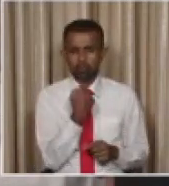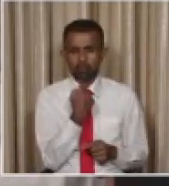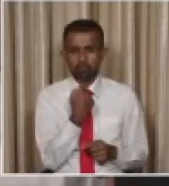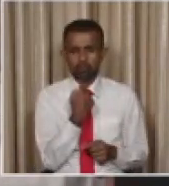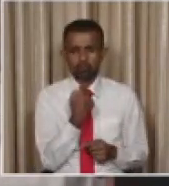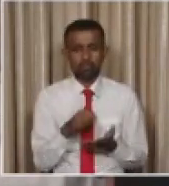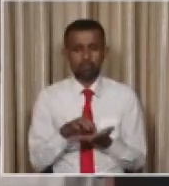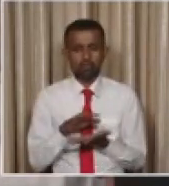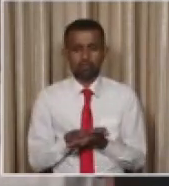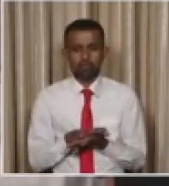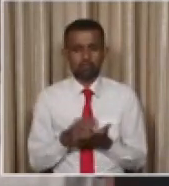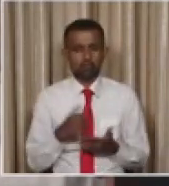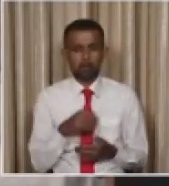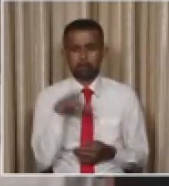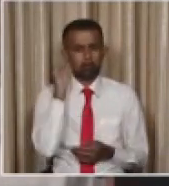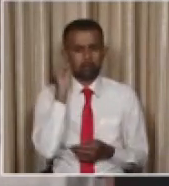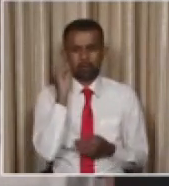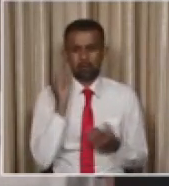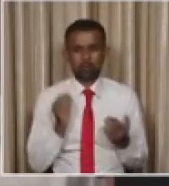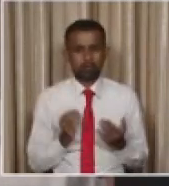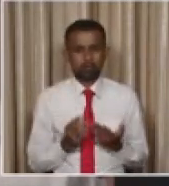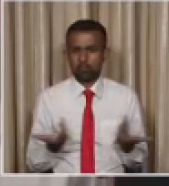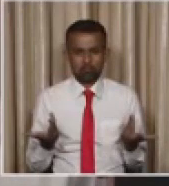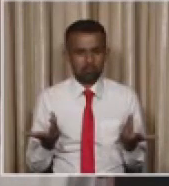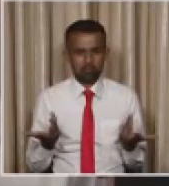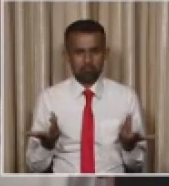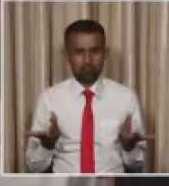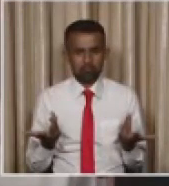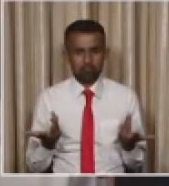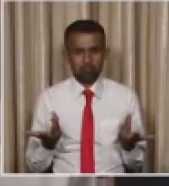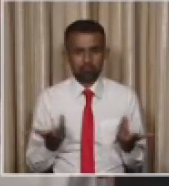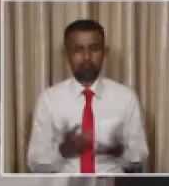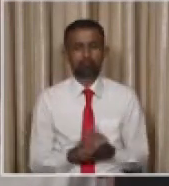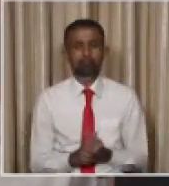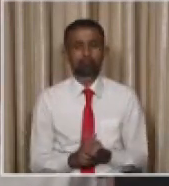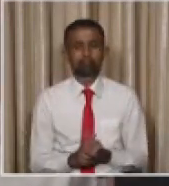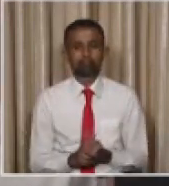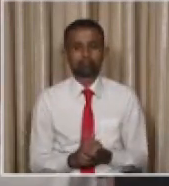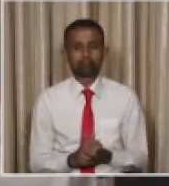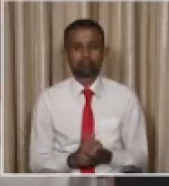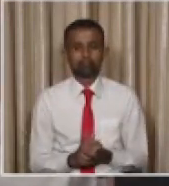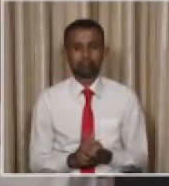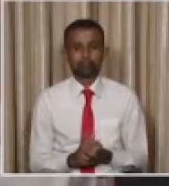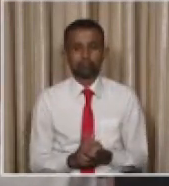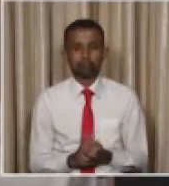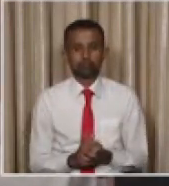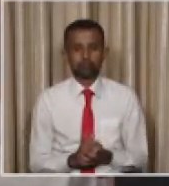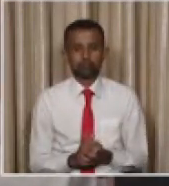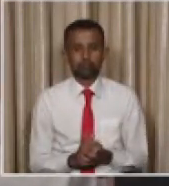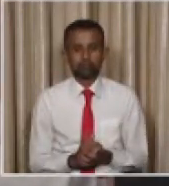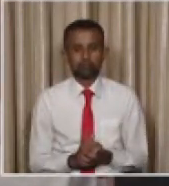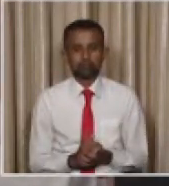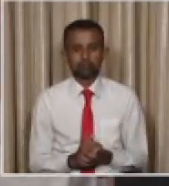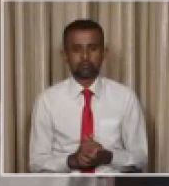of the members should be appointed by the Women's Caucus. After all, this concerns women. But what happens is it deprives the